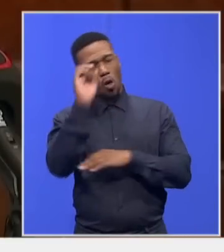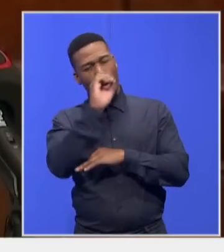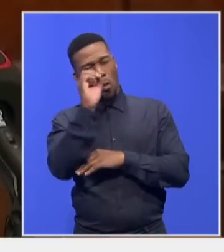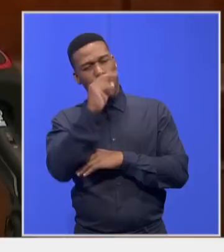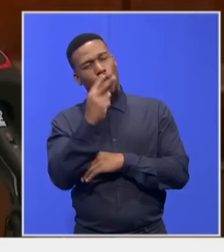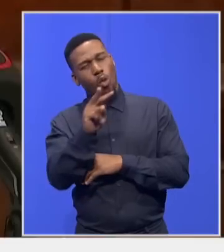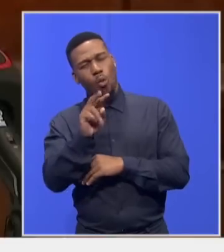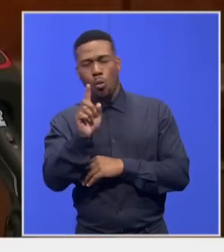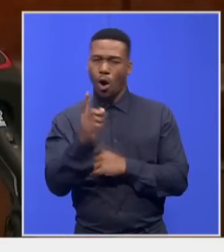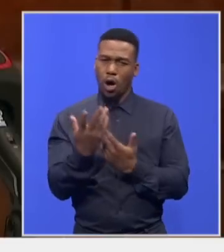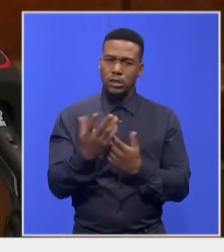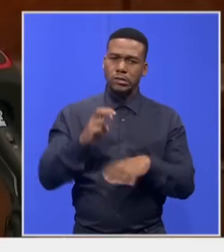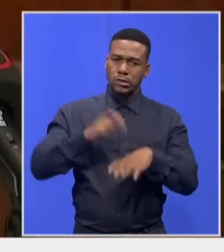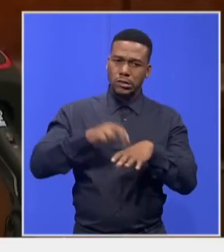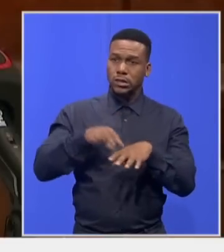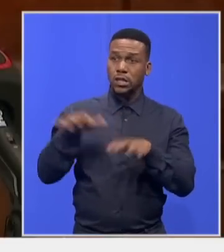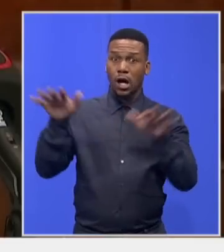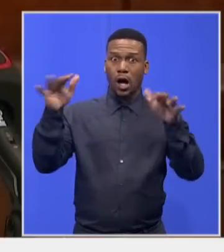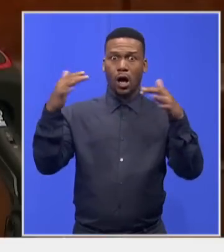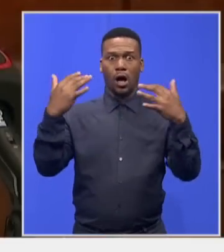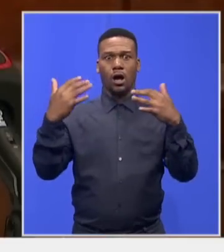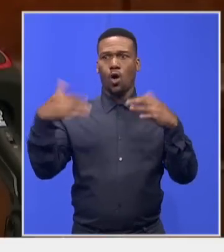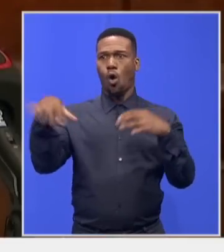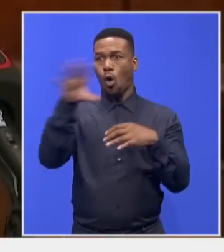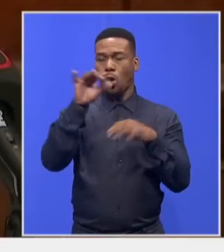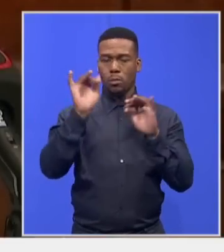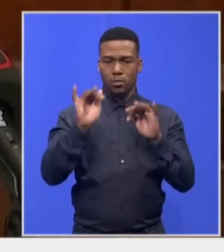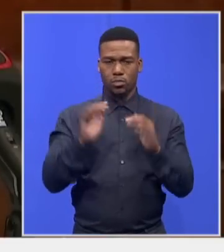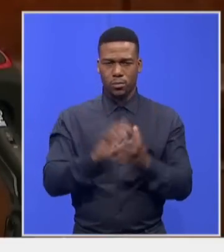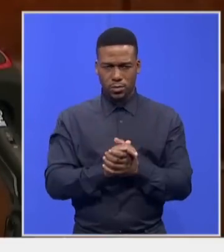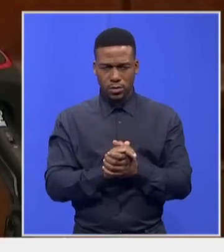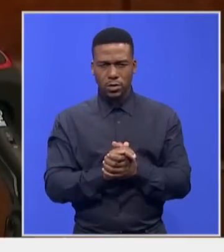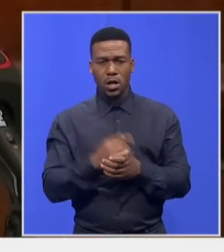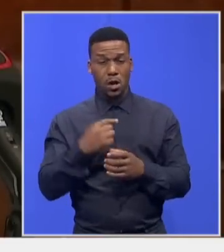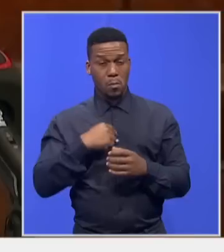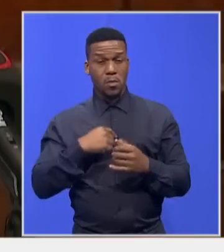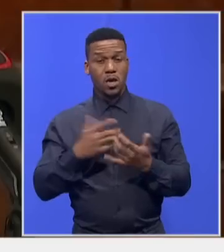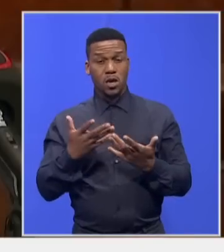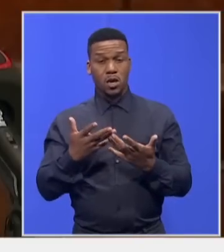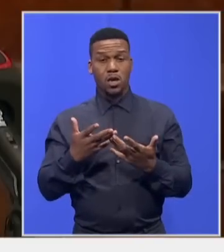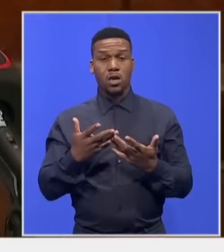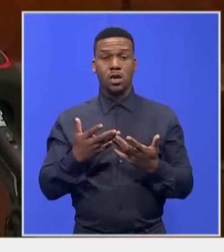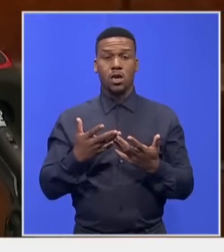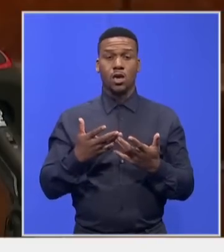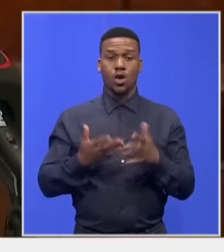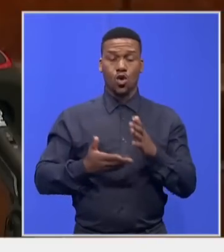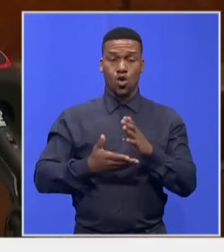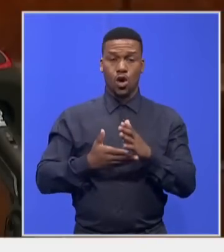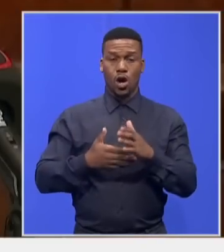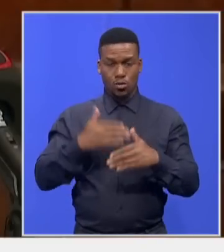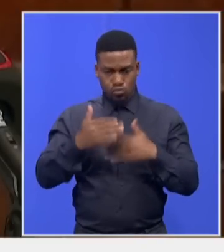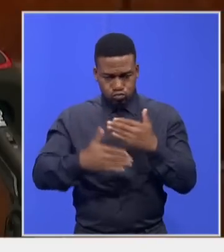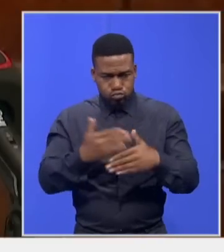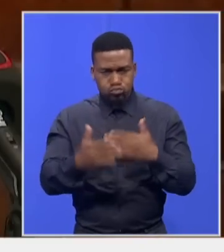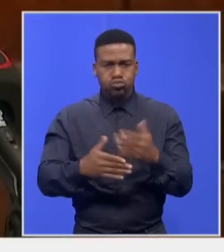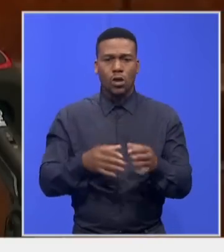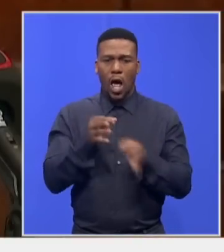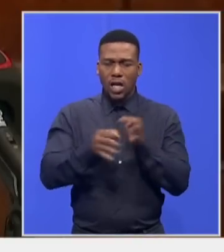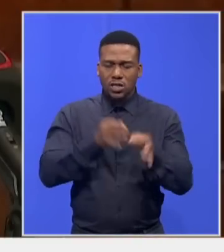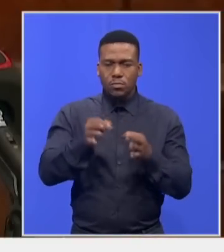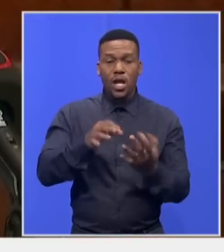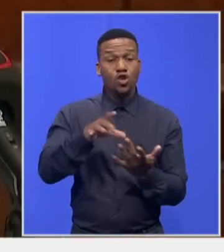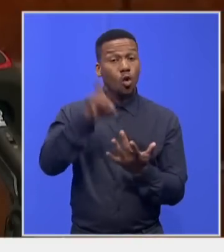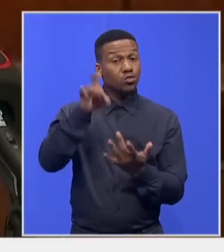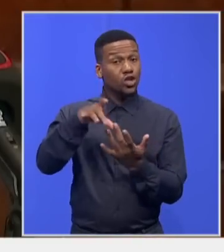collective attention, and then also on some of those I'll generate with you what I call options or